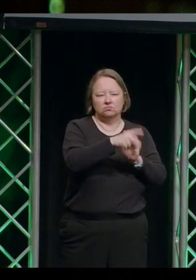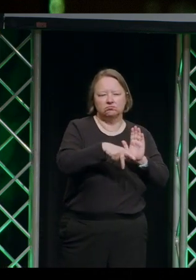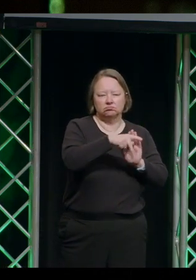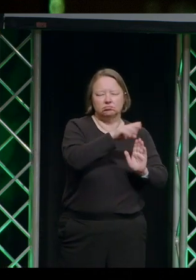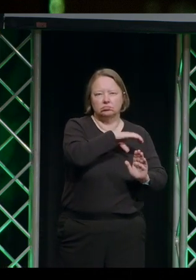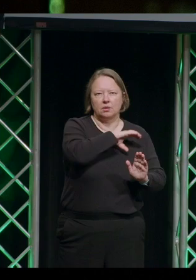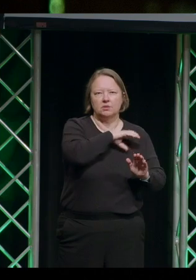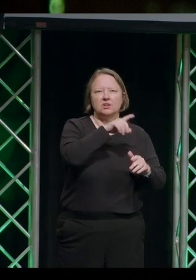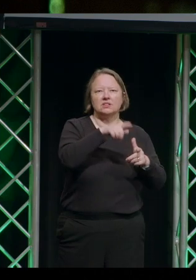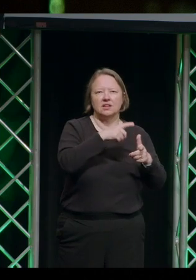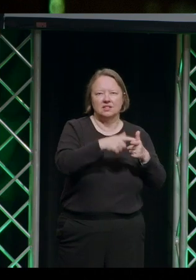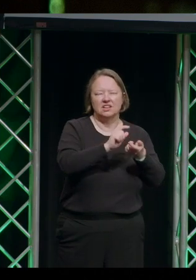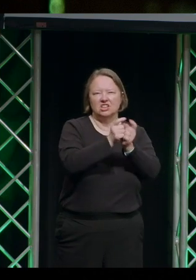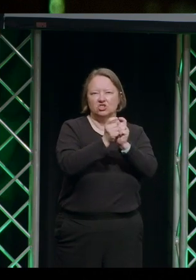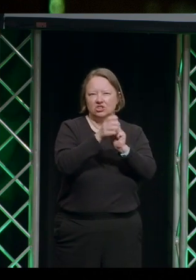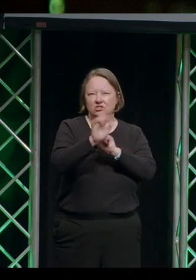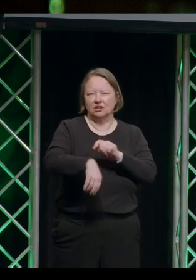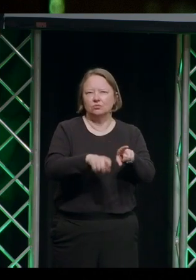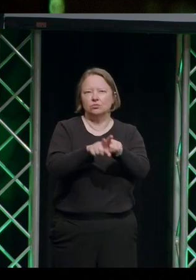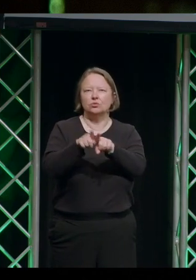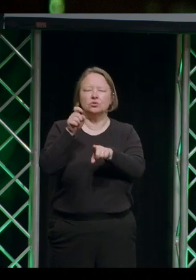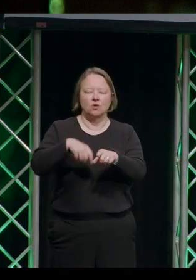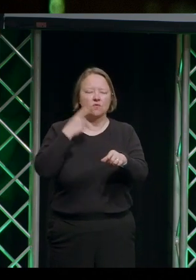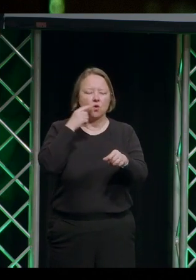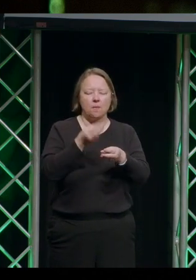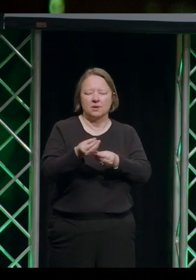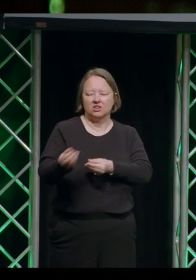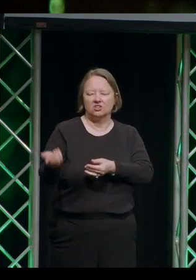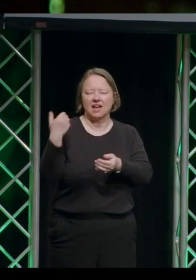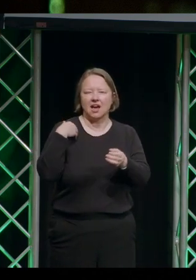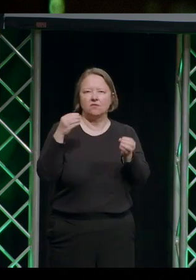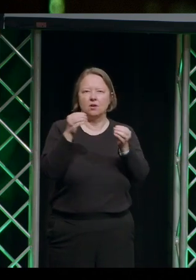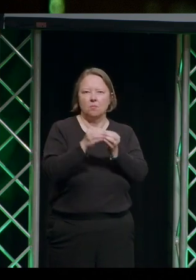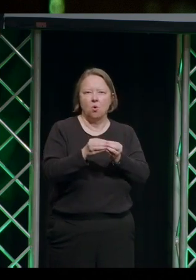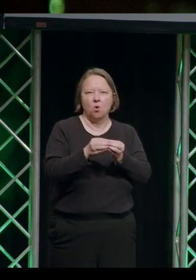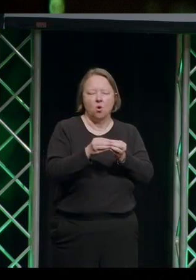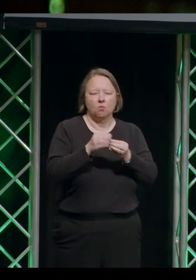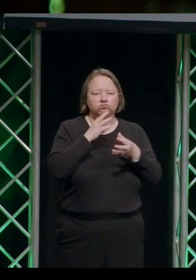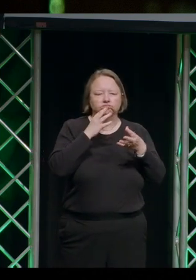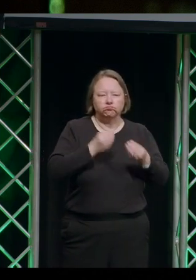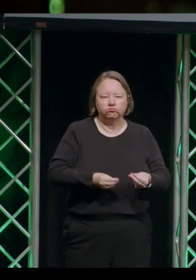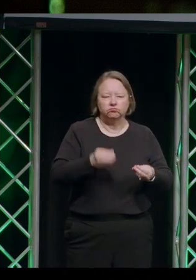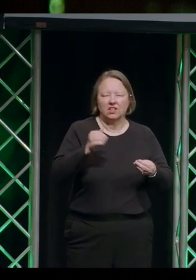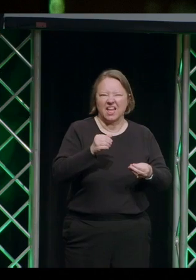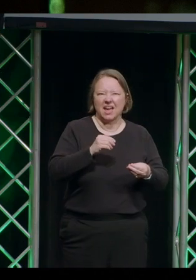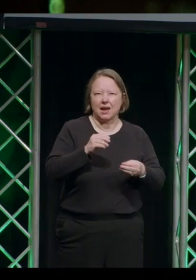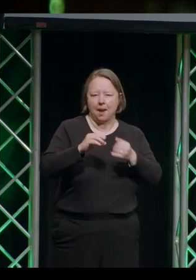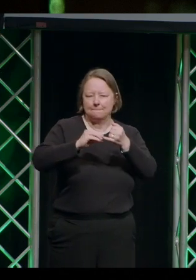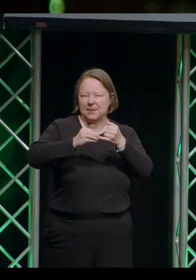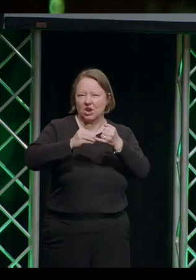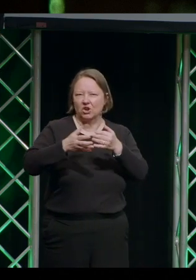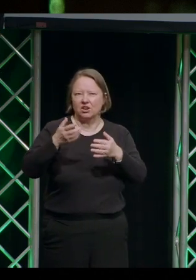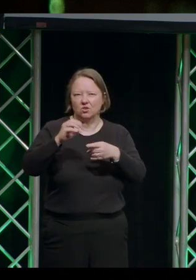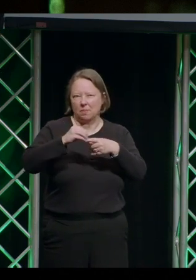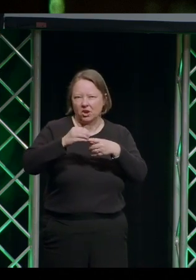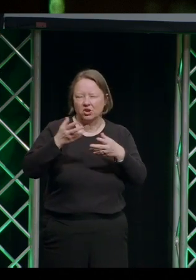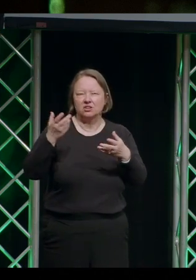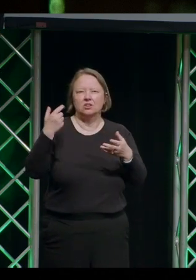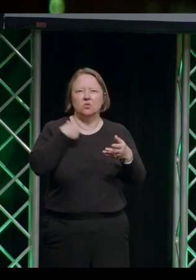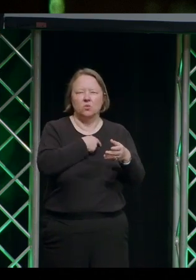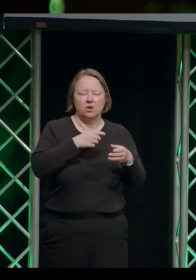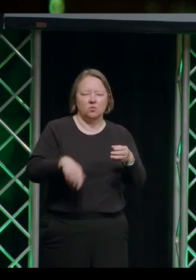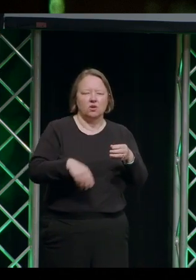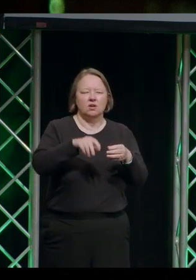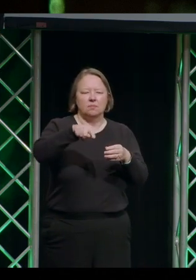hydrophobicity. So for materials that are more likely to have more moisture, like berries, we would increase the ratio of PHB or prolong the